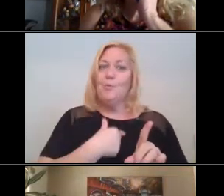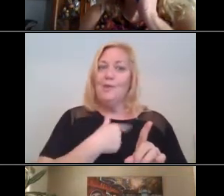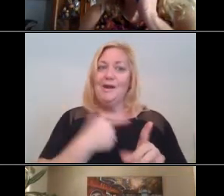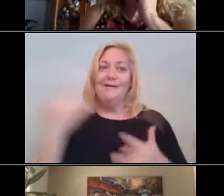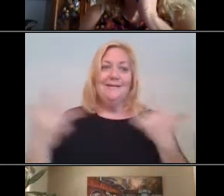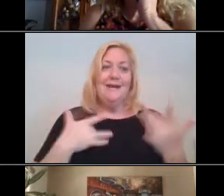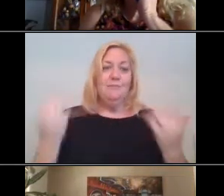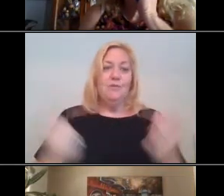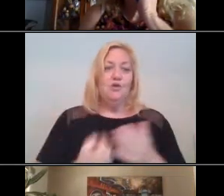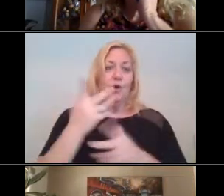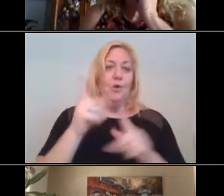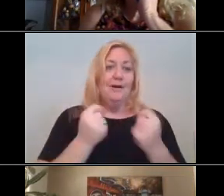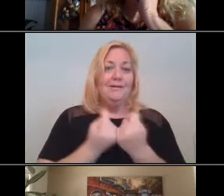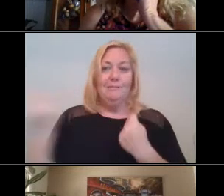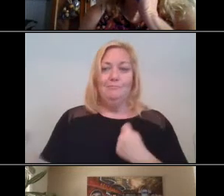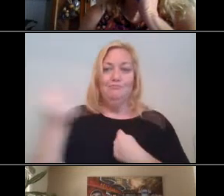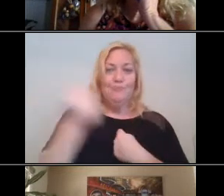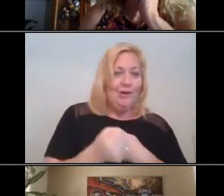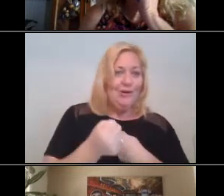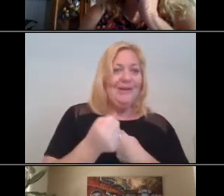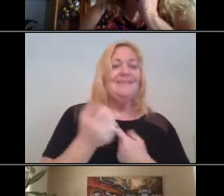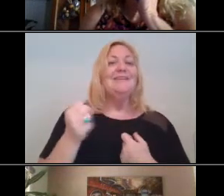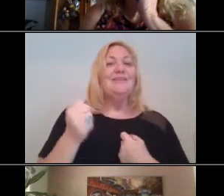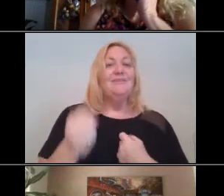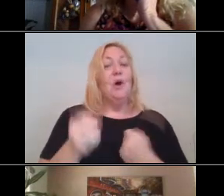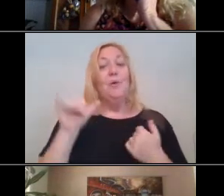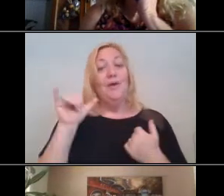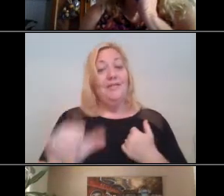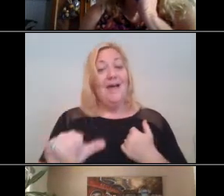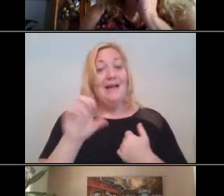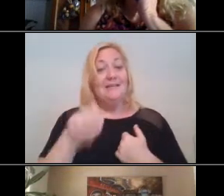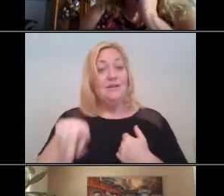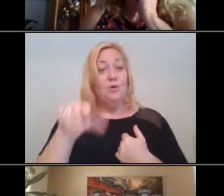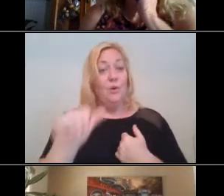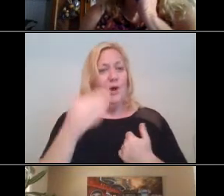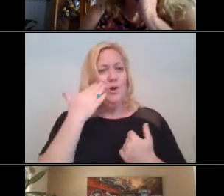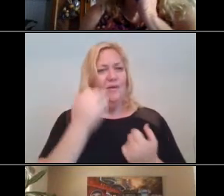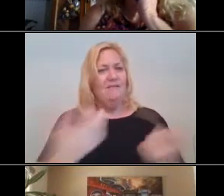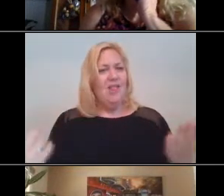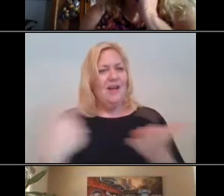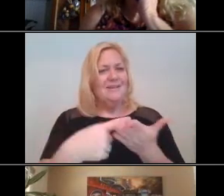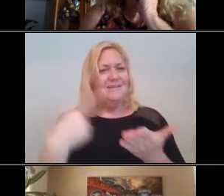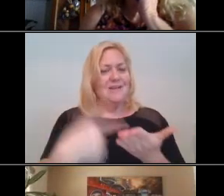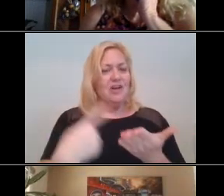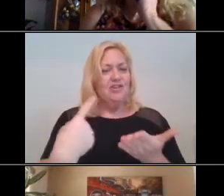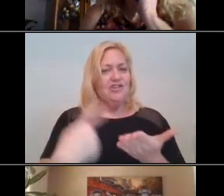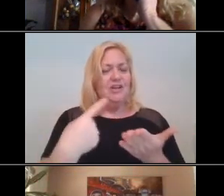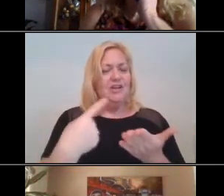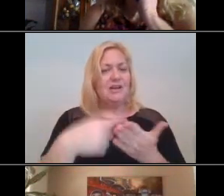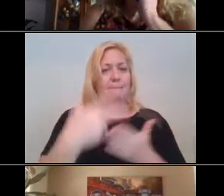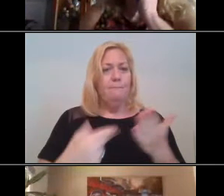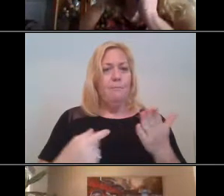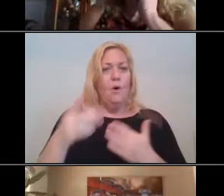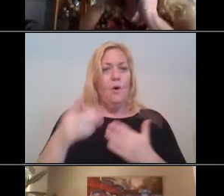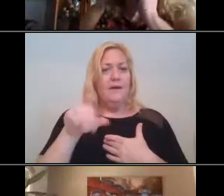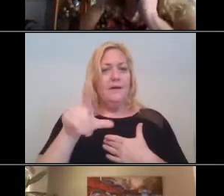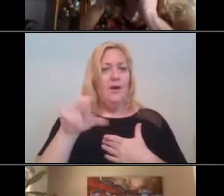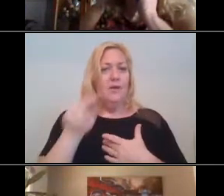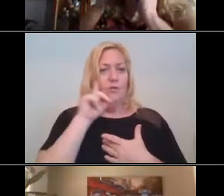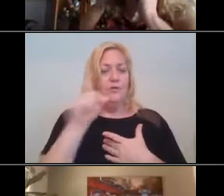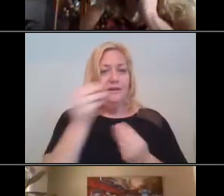team and bringing her in. So with that, Sequoia, I know we're going to have a lot of discussion, and both Amar and Carolyn are going to give